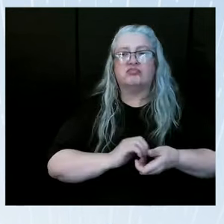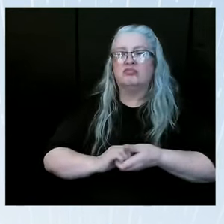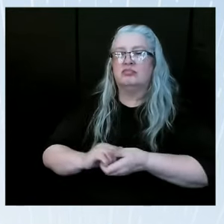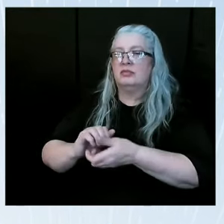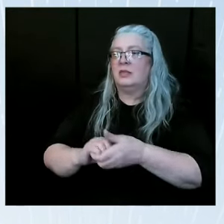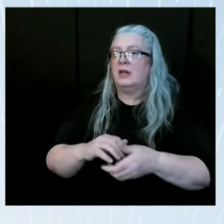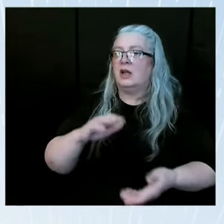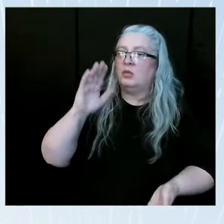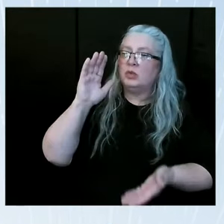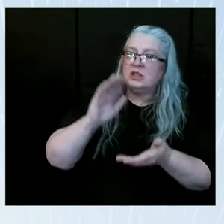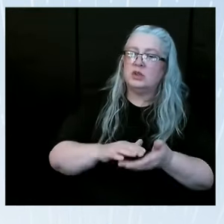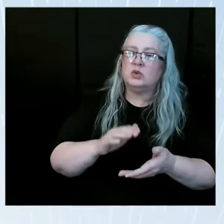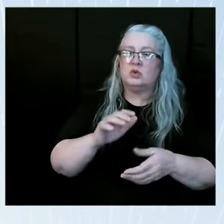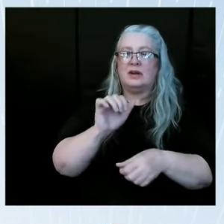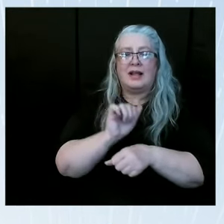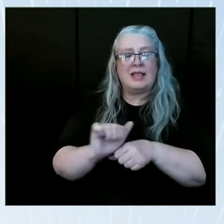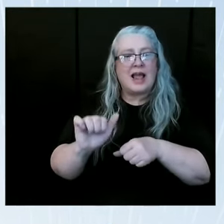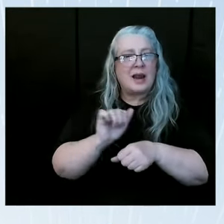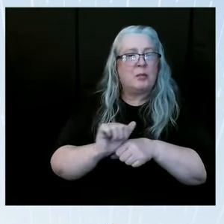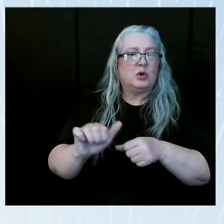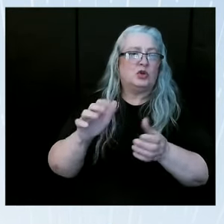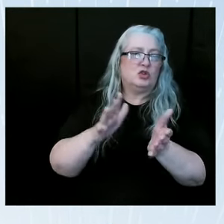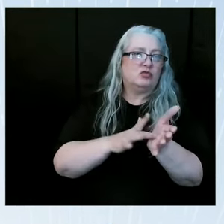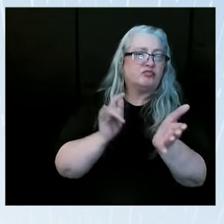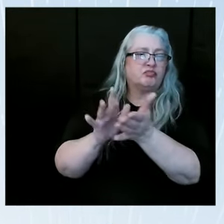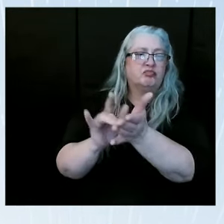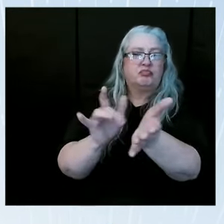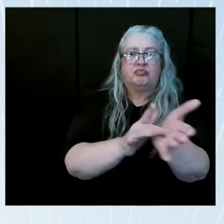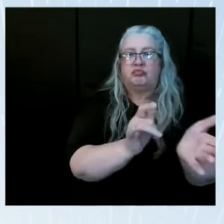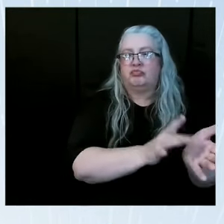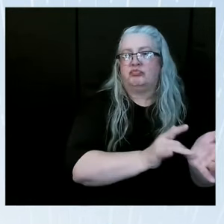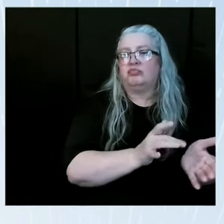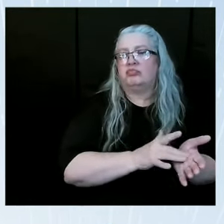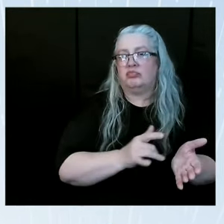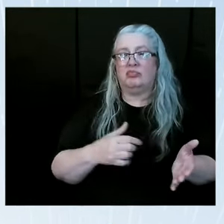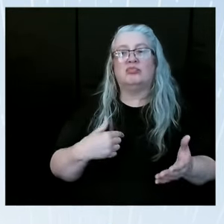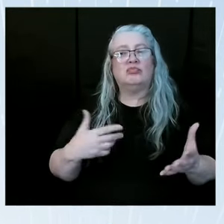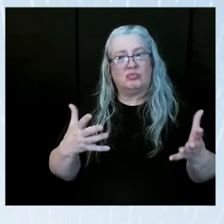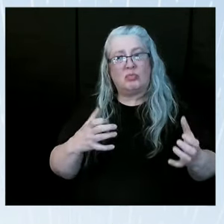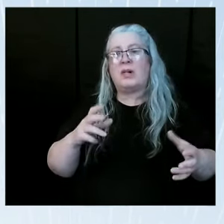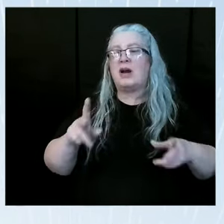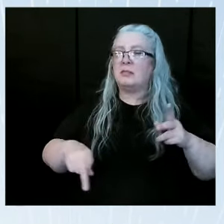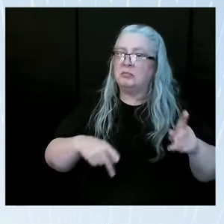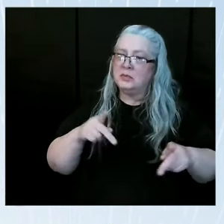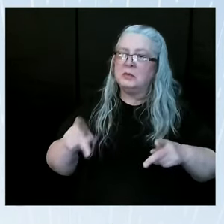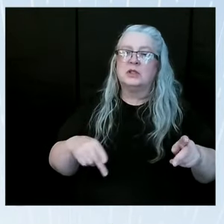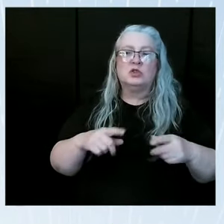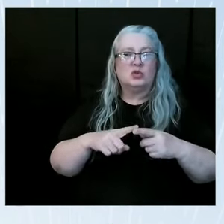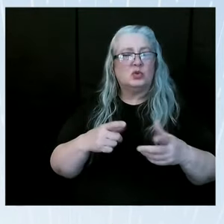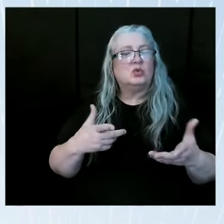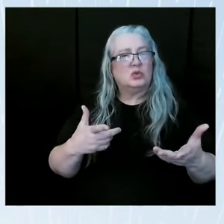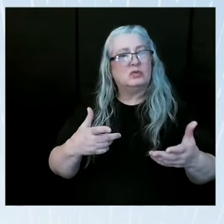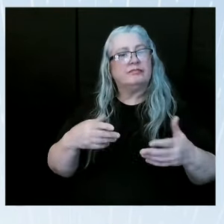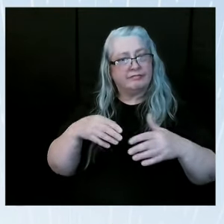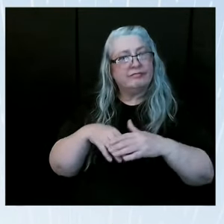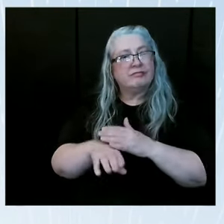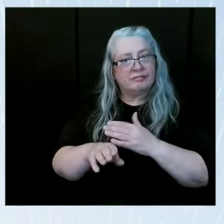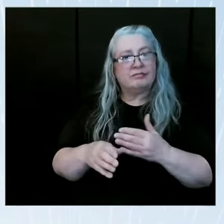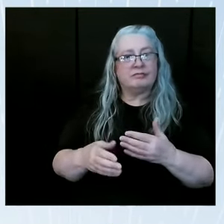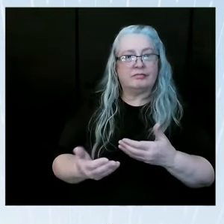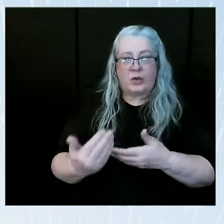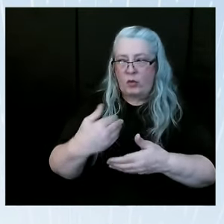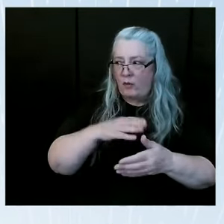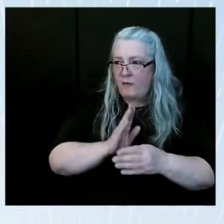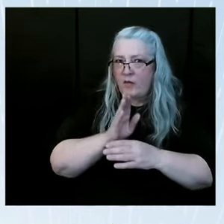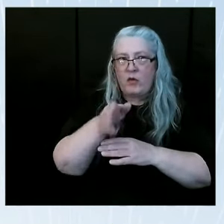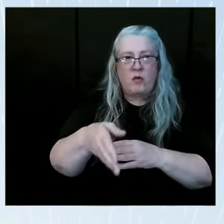agreement to try to advance labor mobility and protect temporary foreign workers from exploitation, including human trafficking. So those